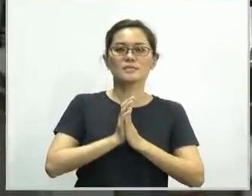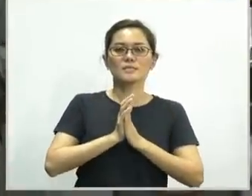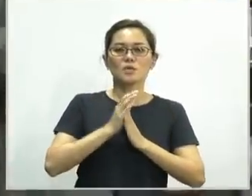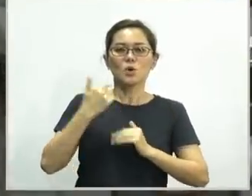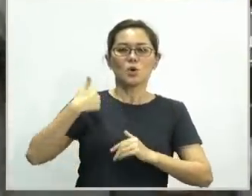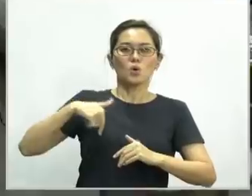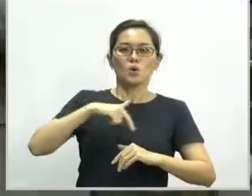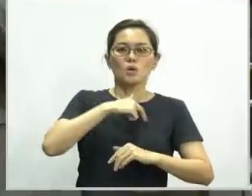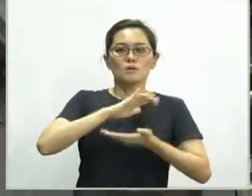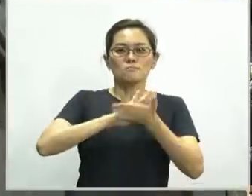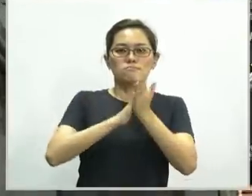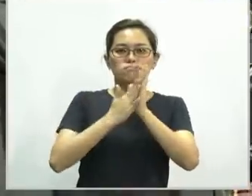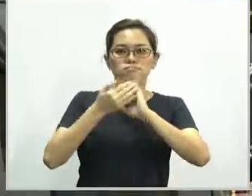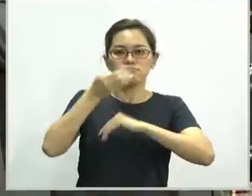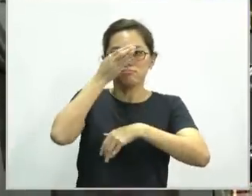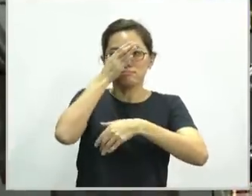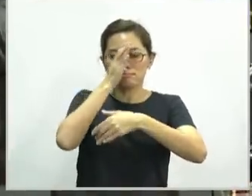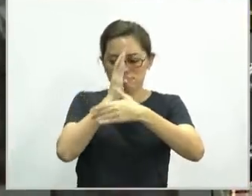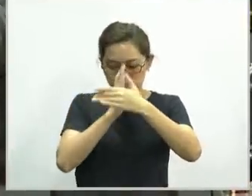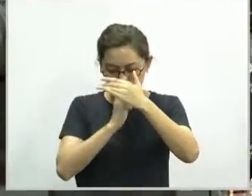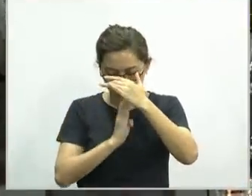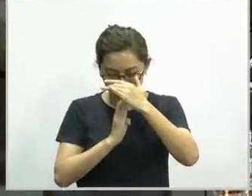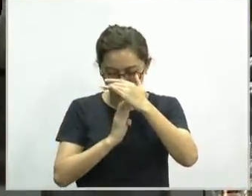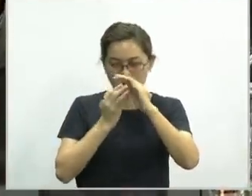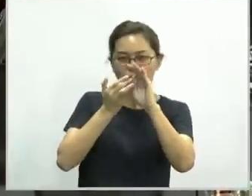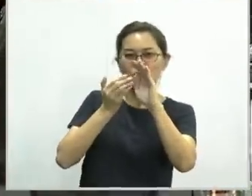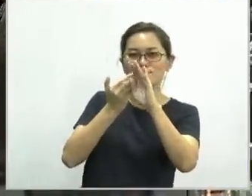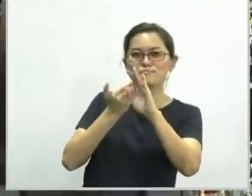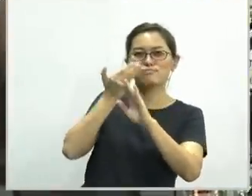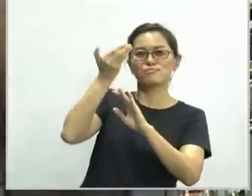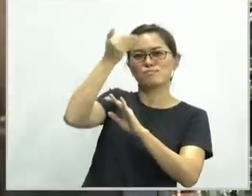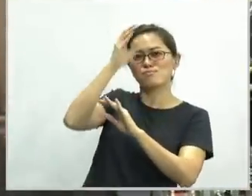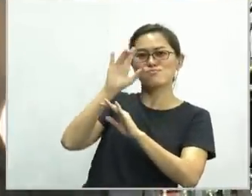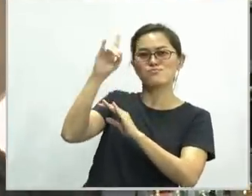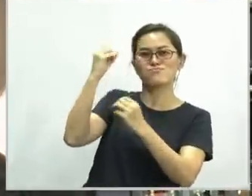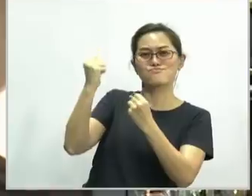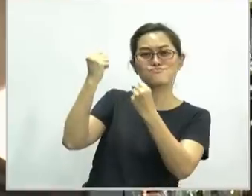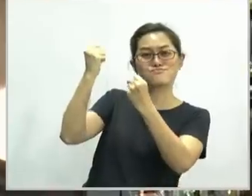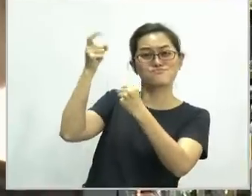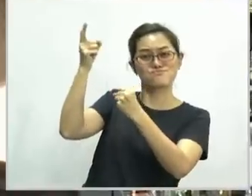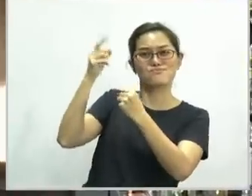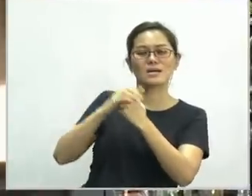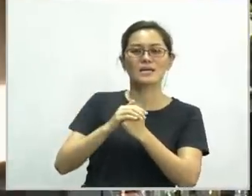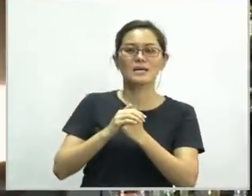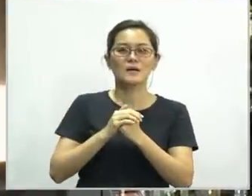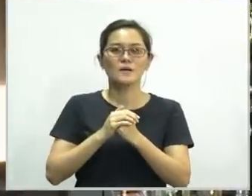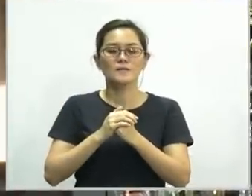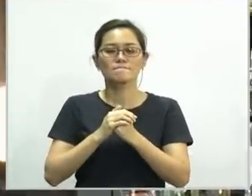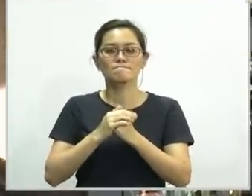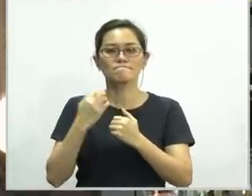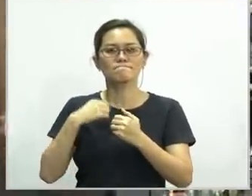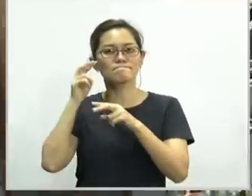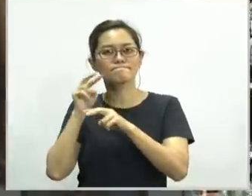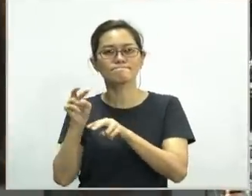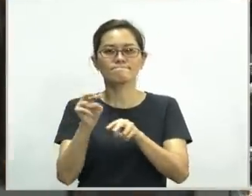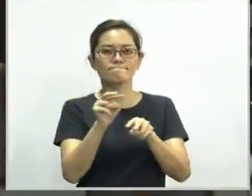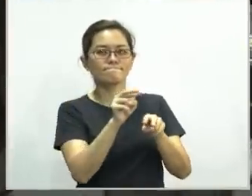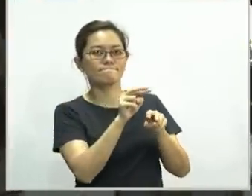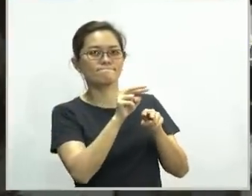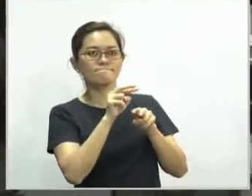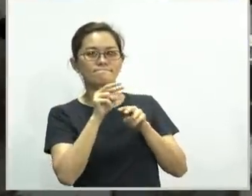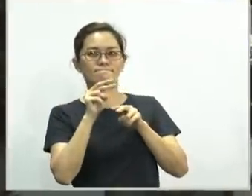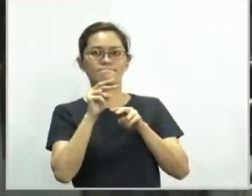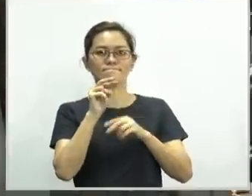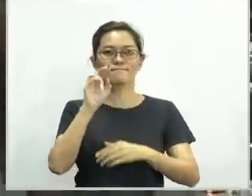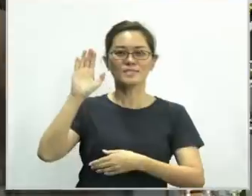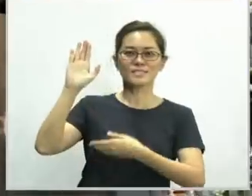humbling ourselves before an almighty God. I'm just going to take a minute to look, all right? Put